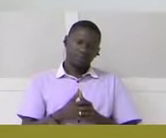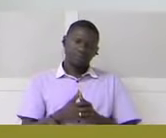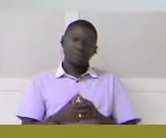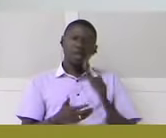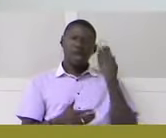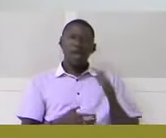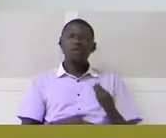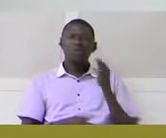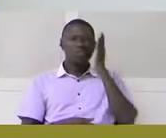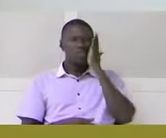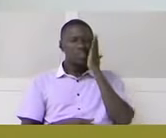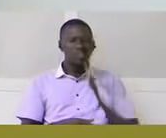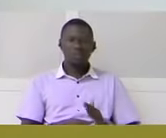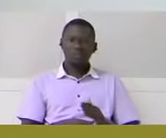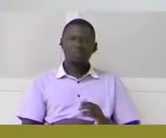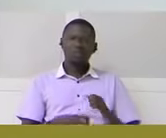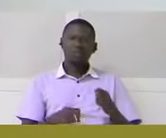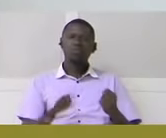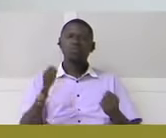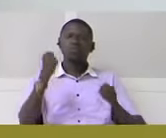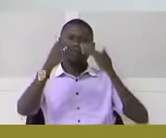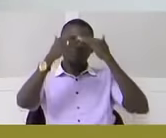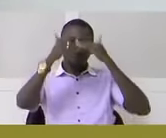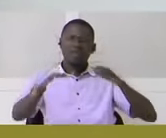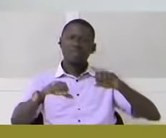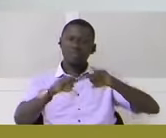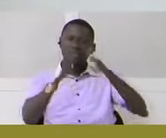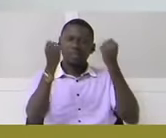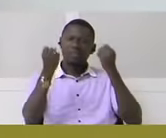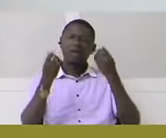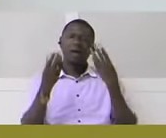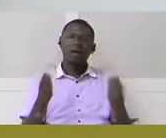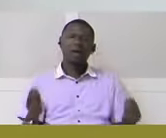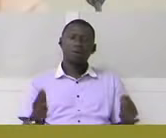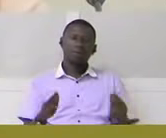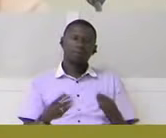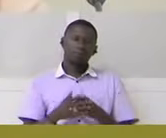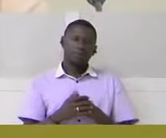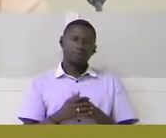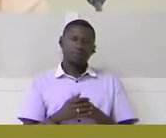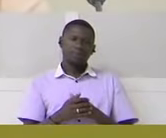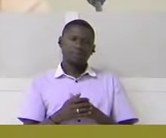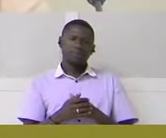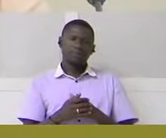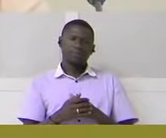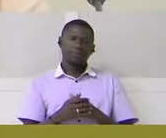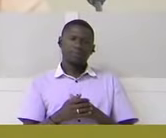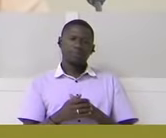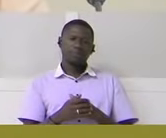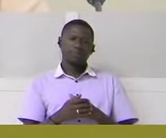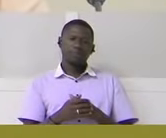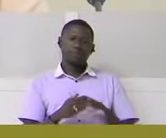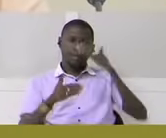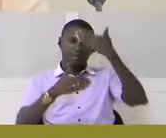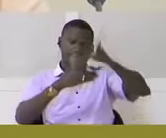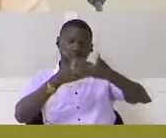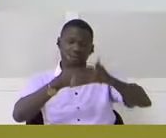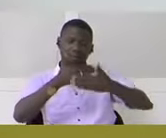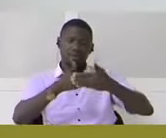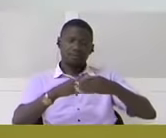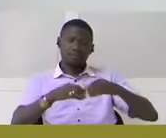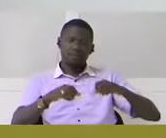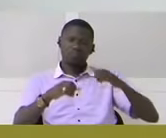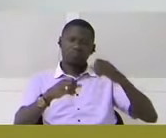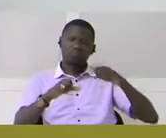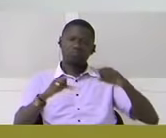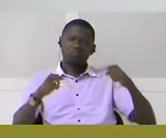the damage? La tinya sangara tinya dile. The front was bumpy. Koma nyimbe bomi dale. What do you